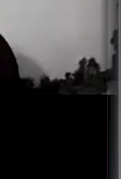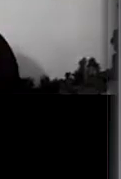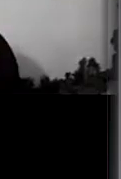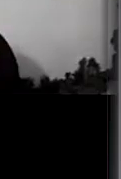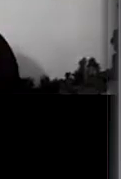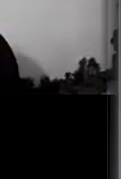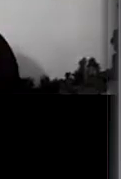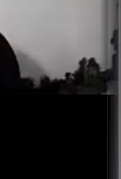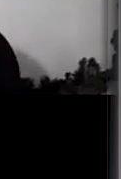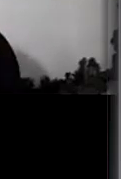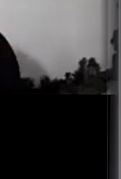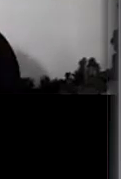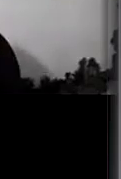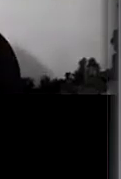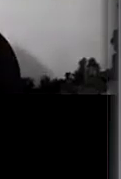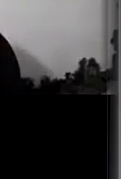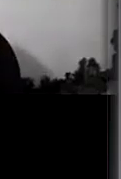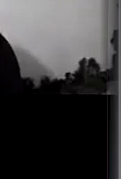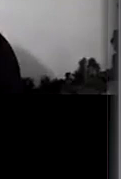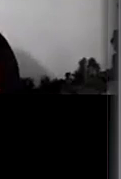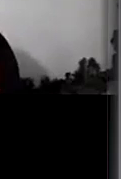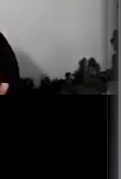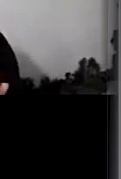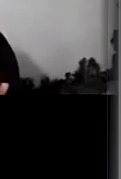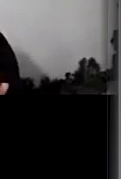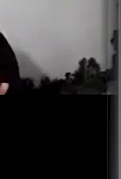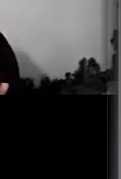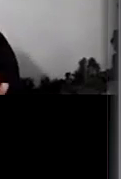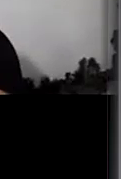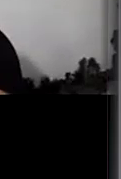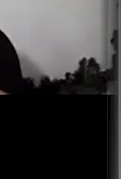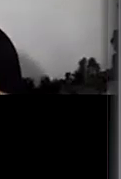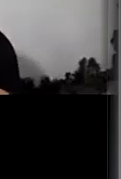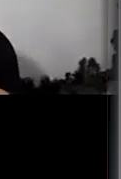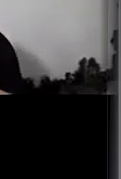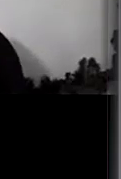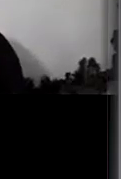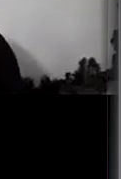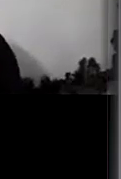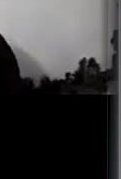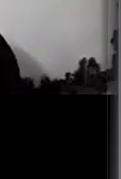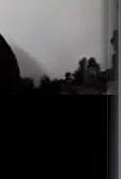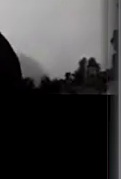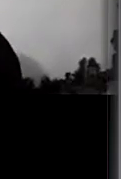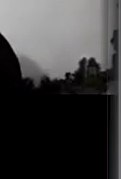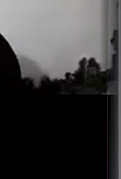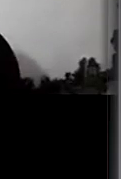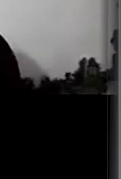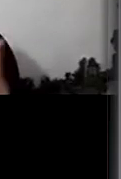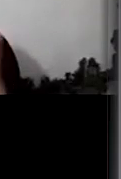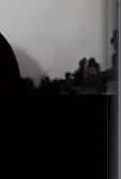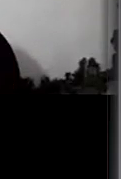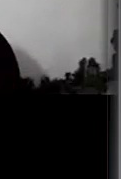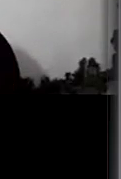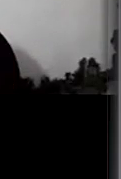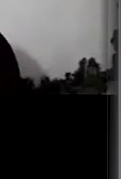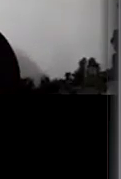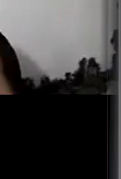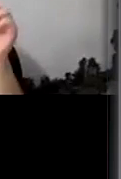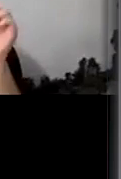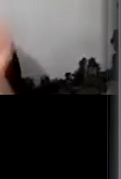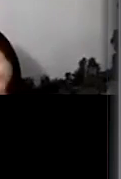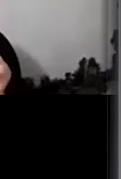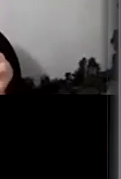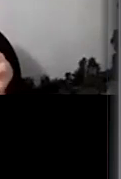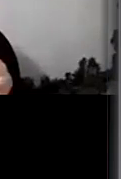pwedeng i-download, hindi nila mapo-forward yung attachments. Okay, so pwede lang po silang